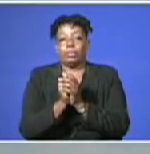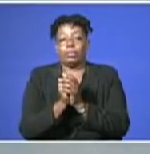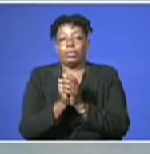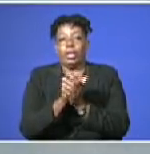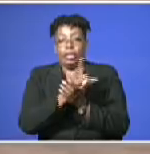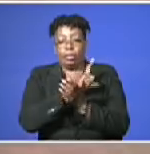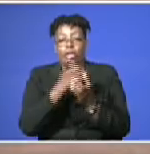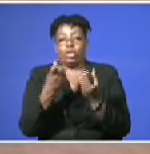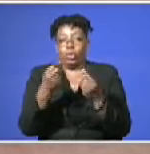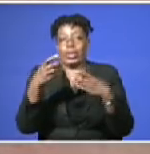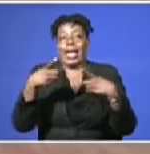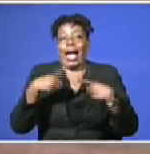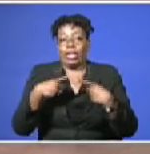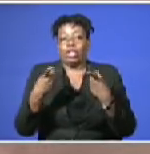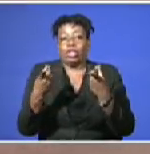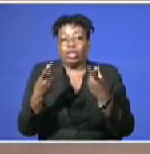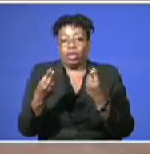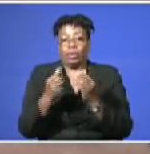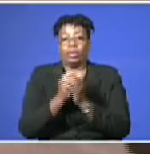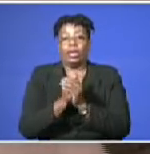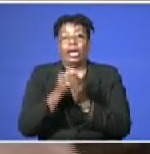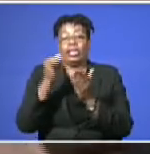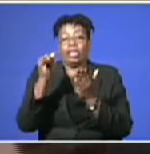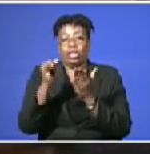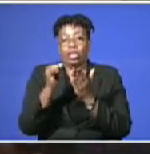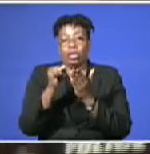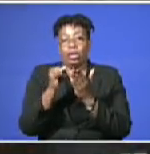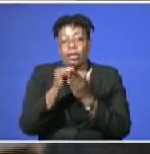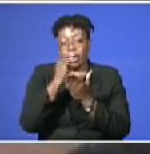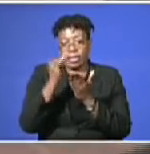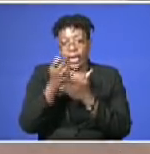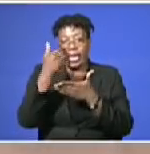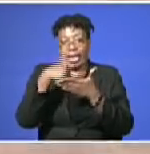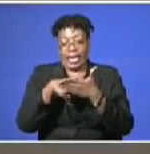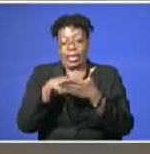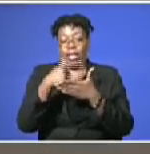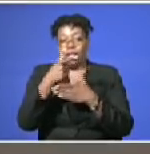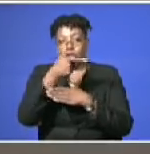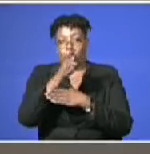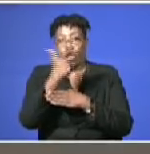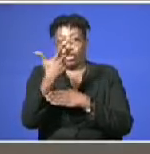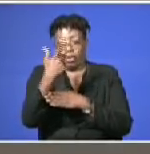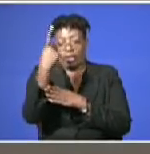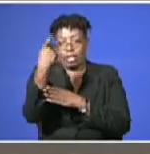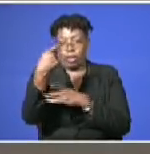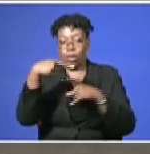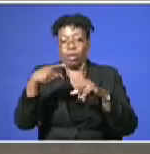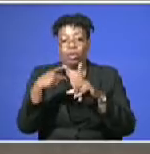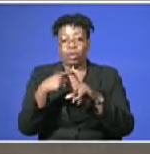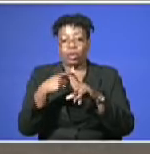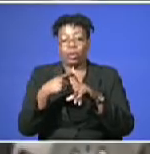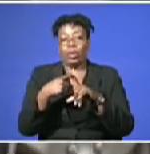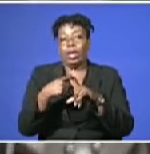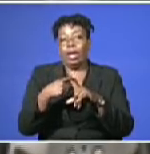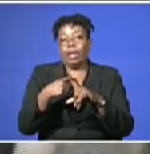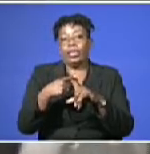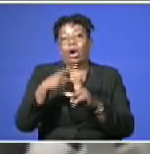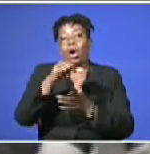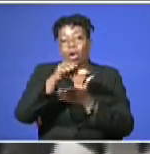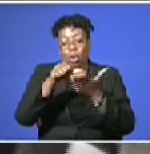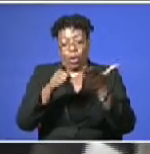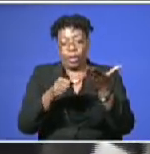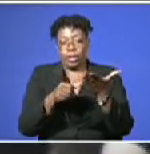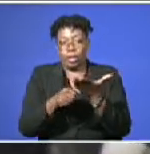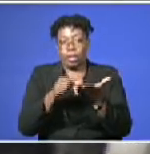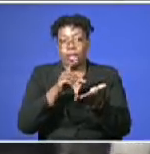what they had to do. The investigation into the police shooting that resulted in the deaths of three suspects is now headed to the coroner's court. Dames acknowledged